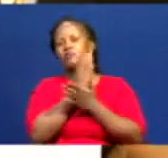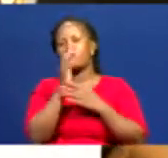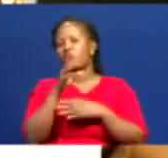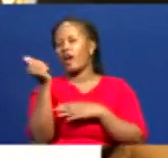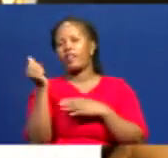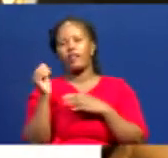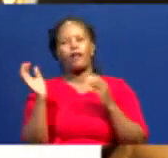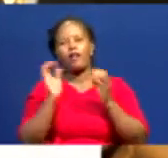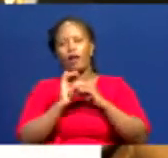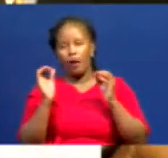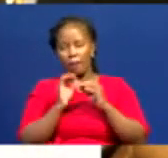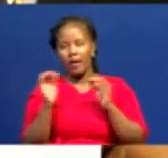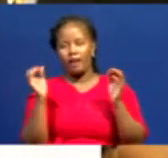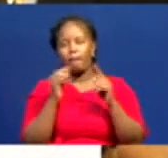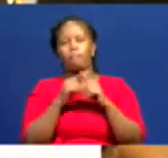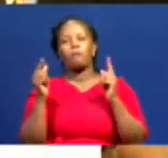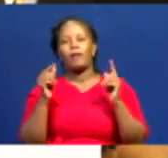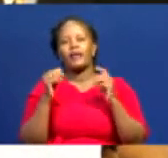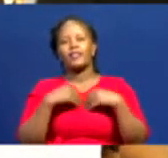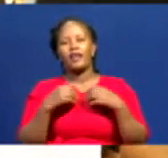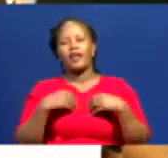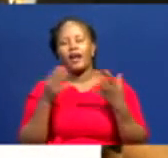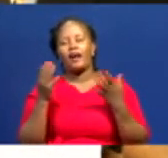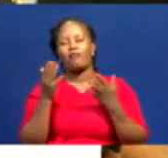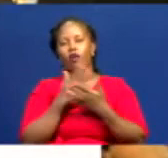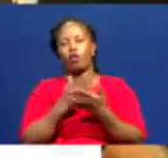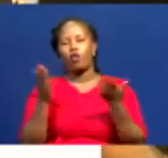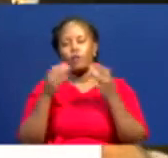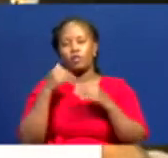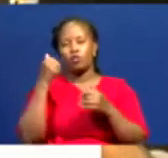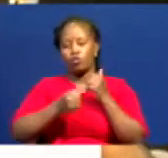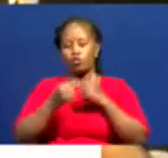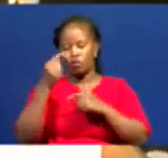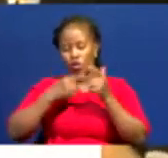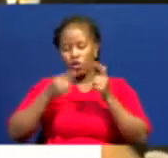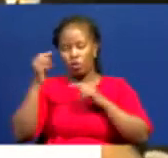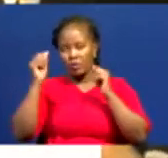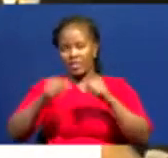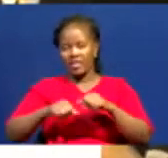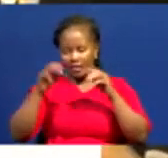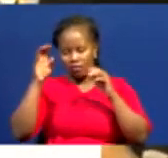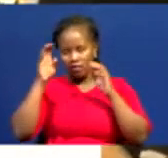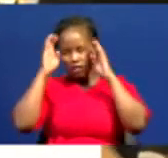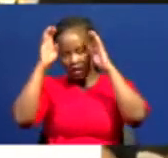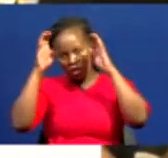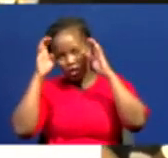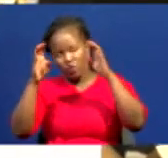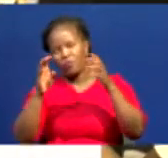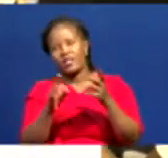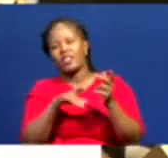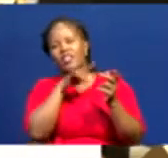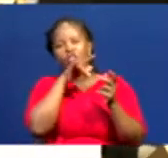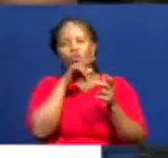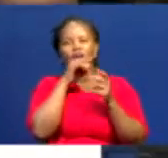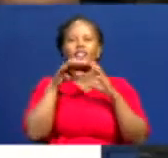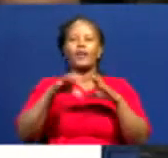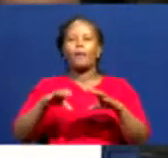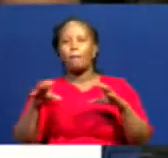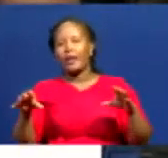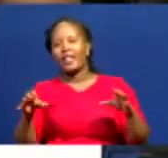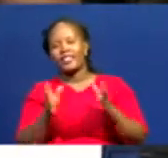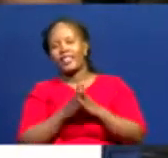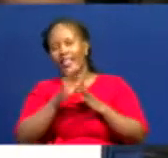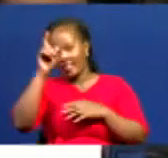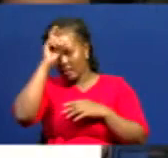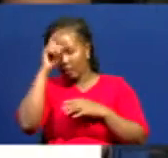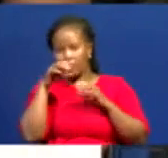make a product that can compete in the Ugandan market, in the Ethiopian market, in the Egyptian market. The